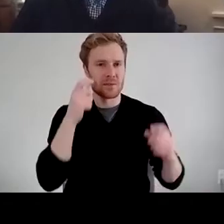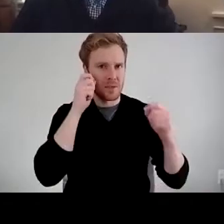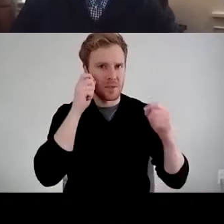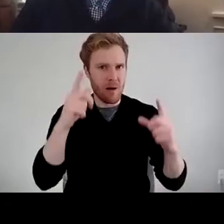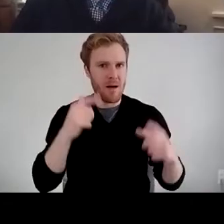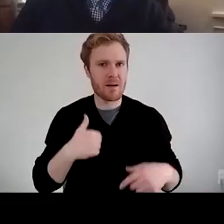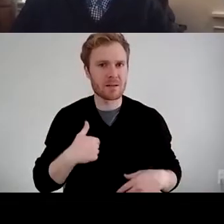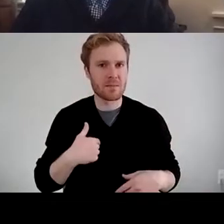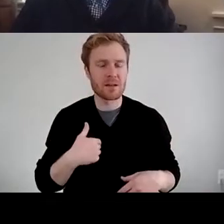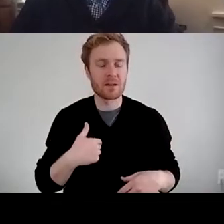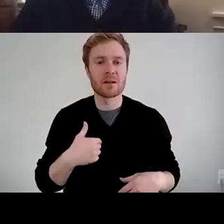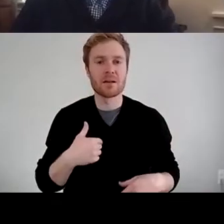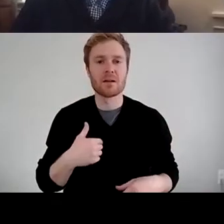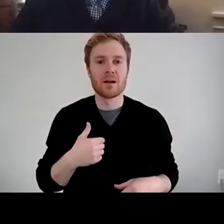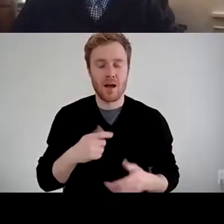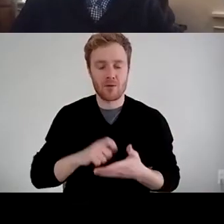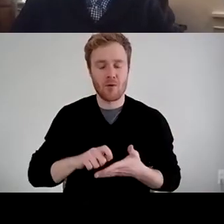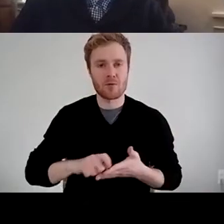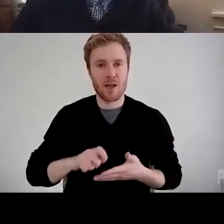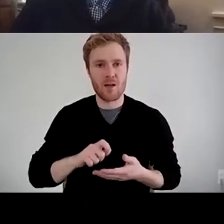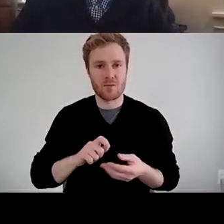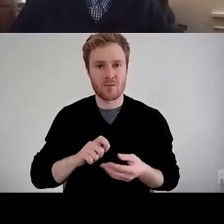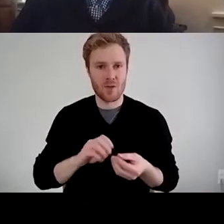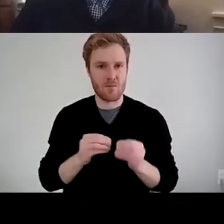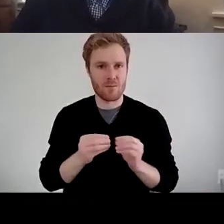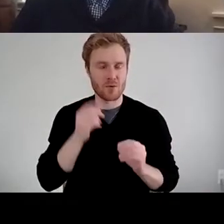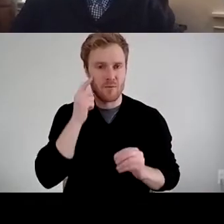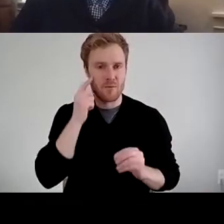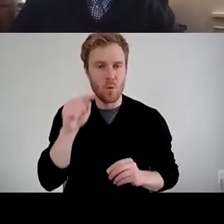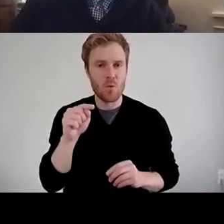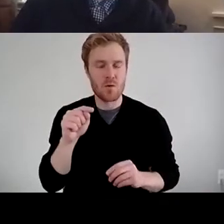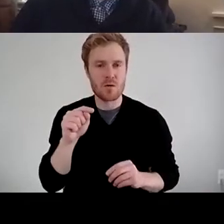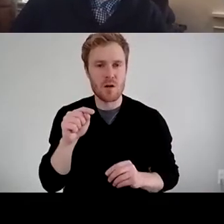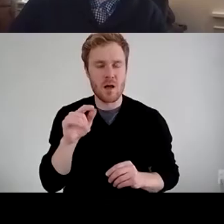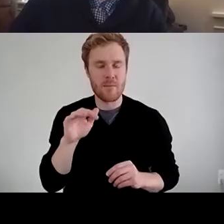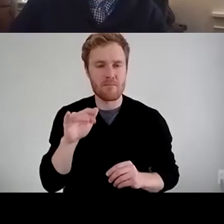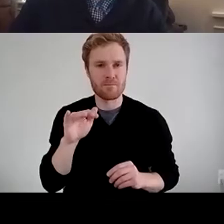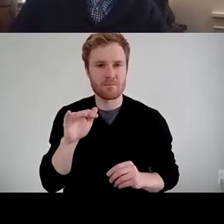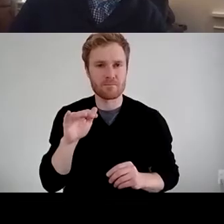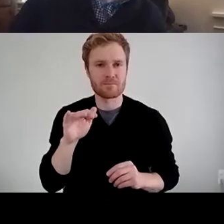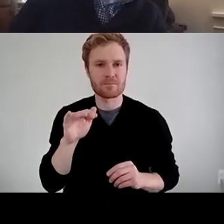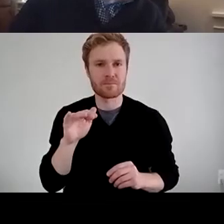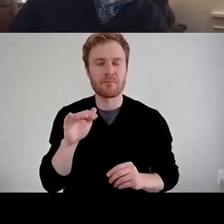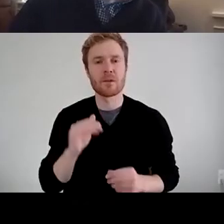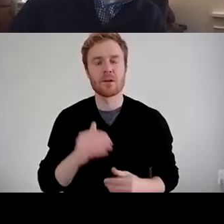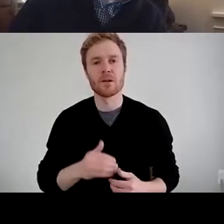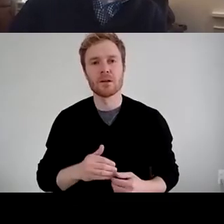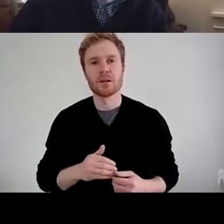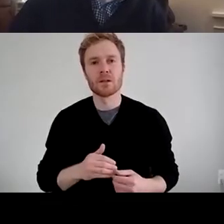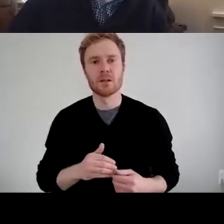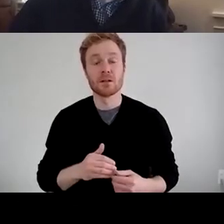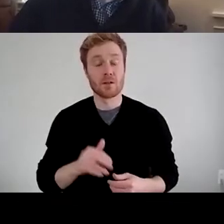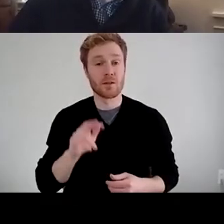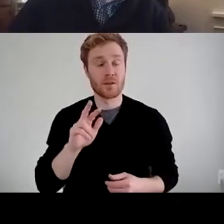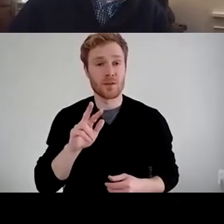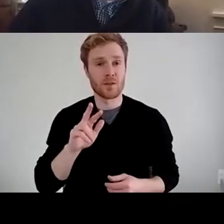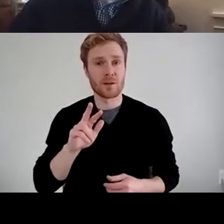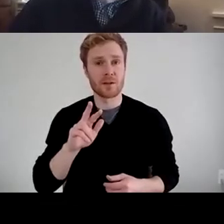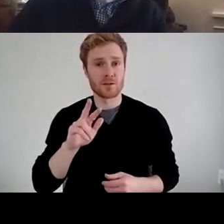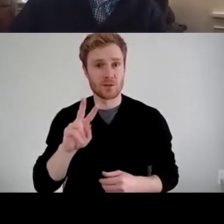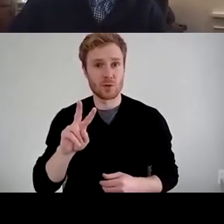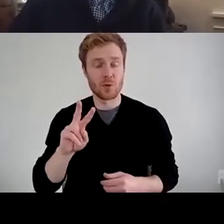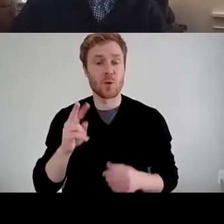each of the people in the briefing being able to answer many questions about things. I pressed the board members and the